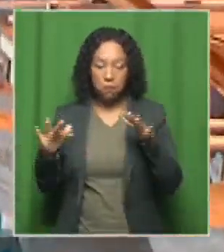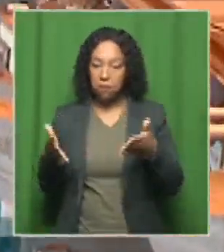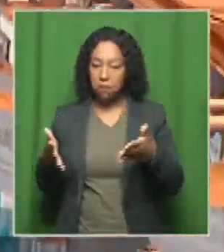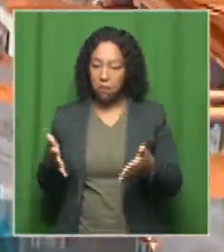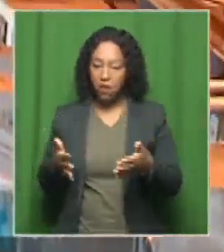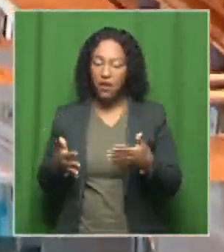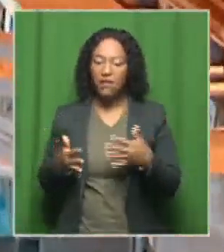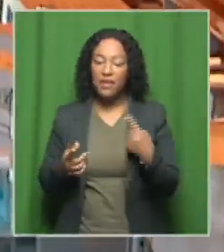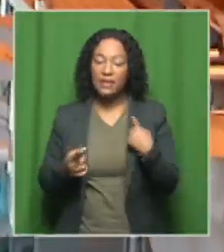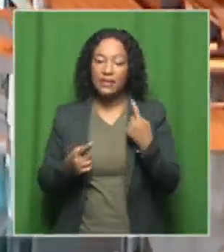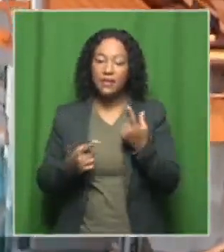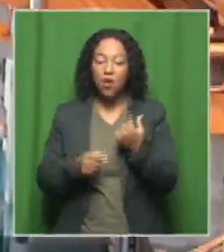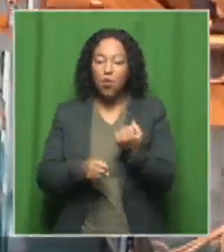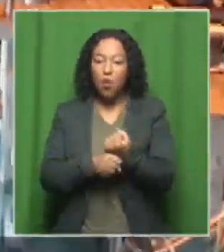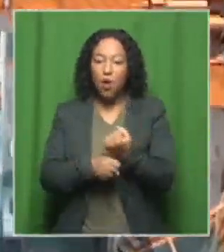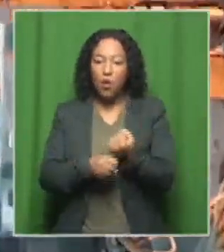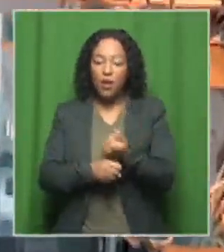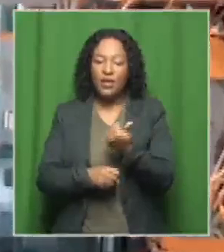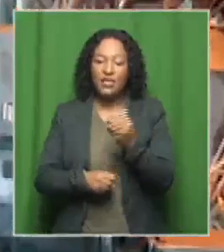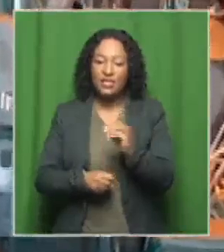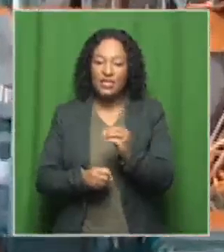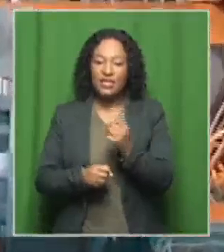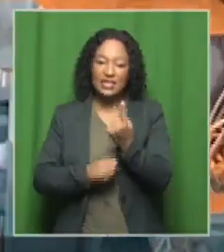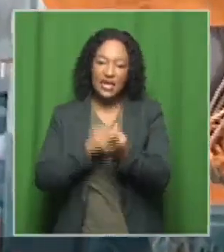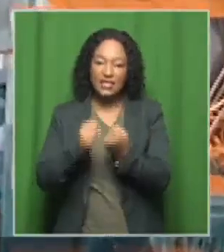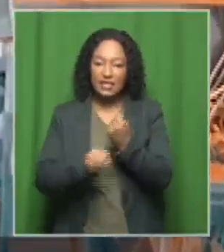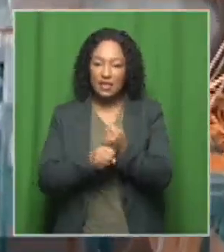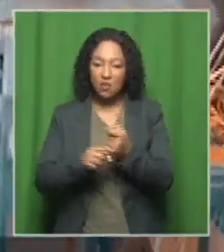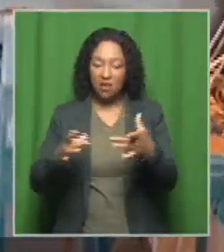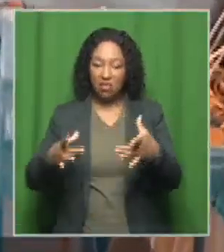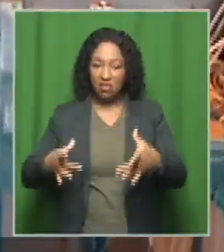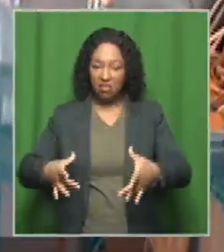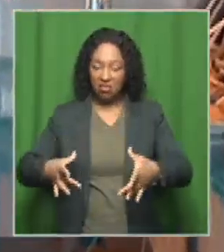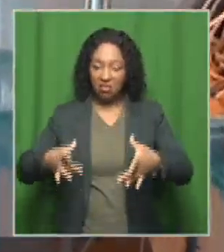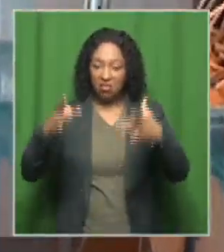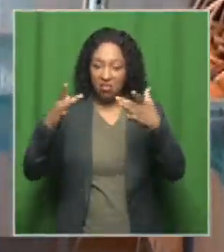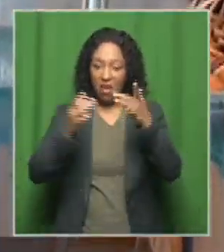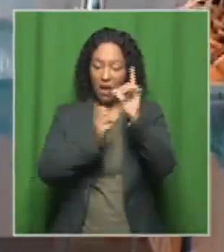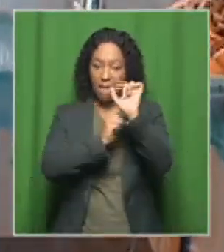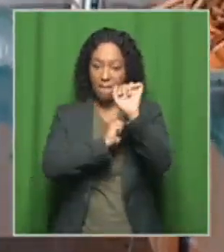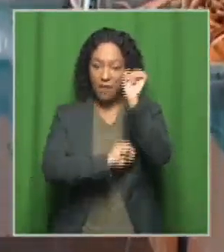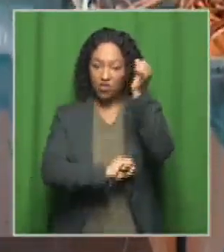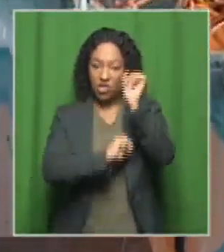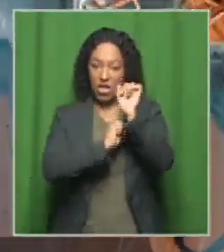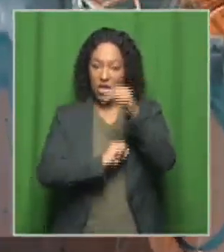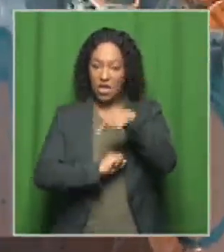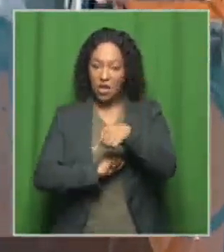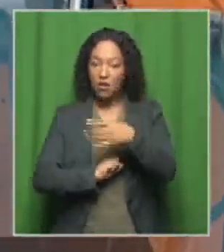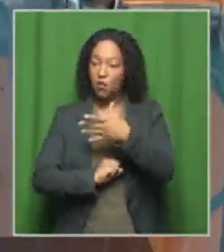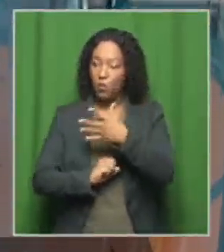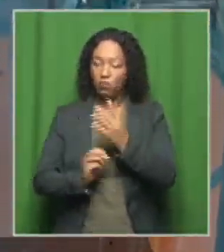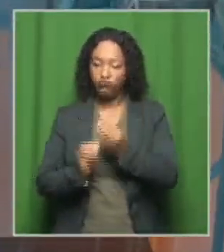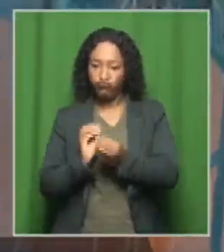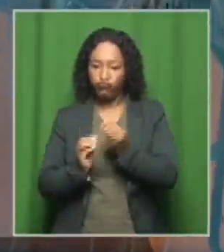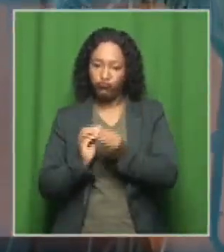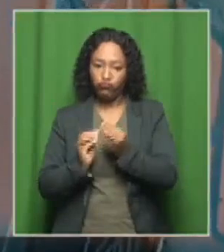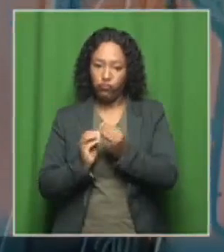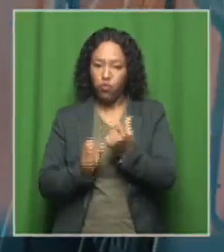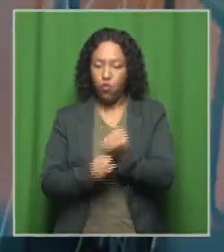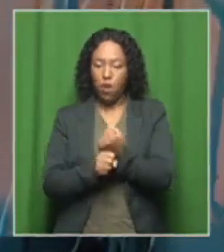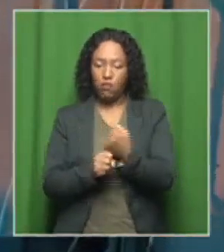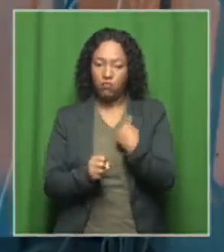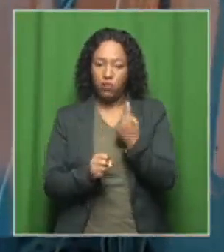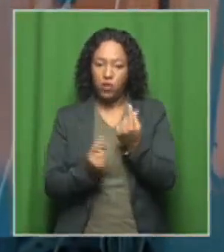for 60 years where this reactor is concerned. Of course, we are here throughout the day and we'll keep you posted on the work that has been